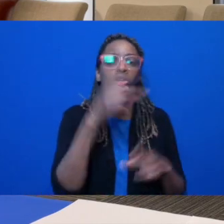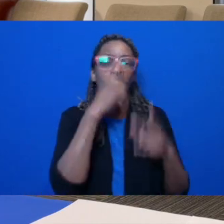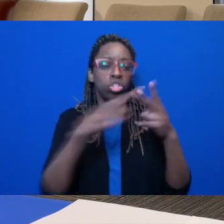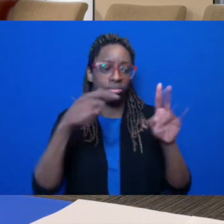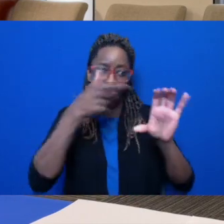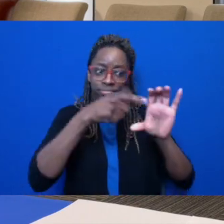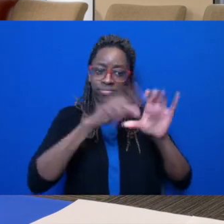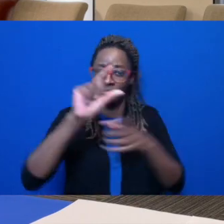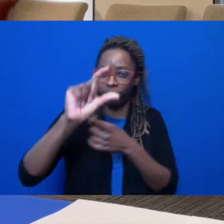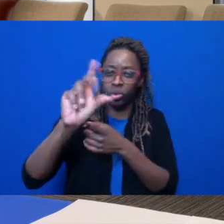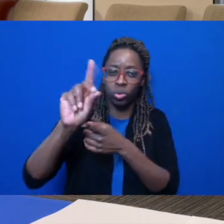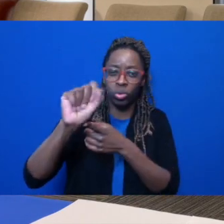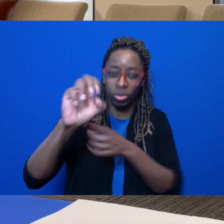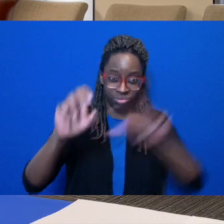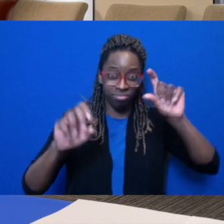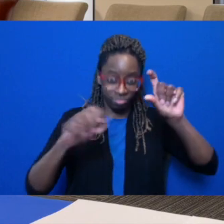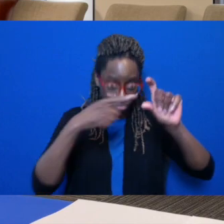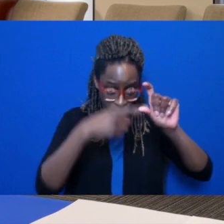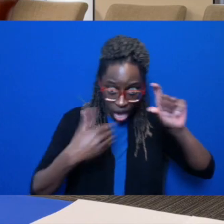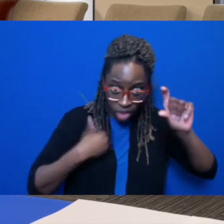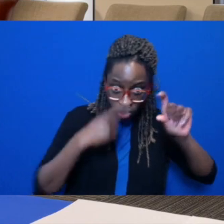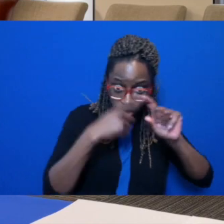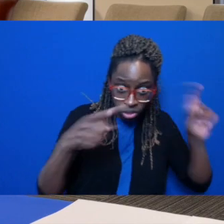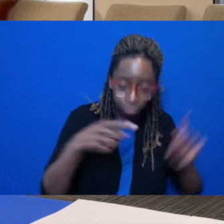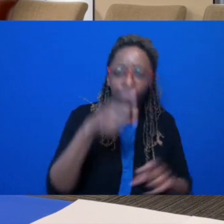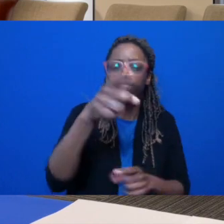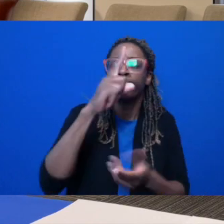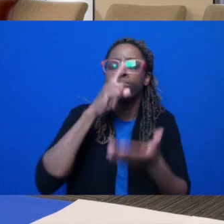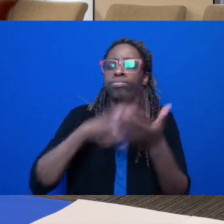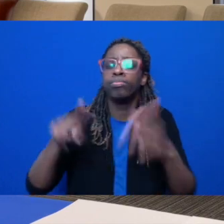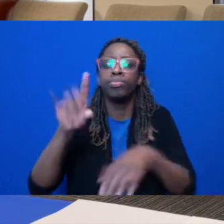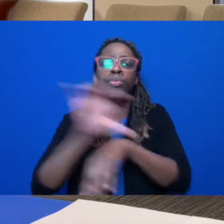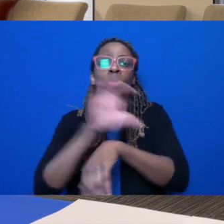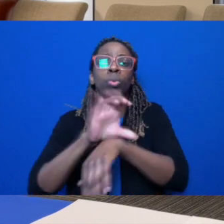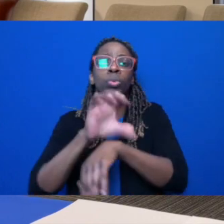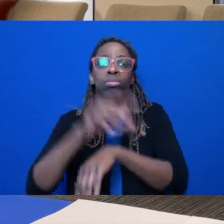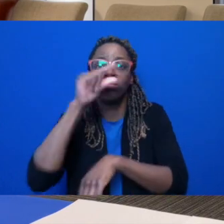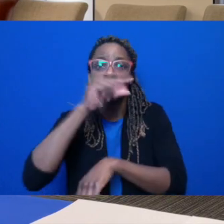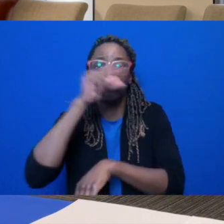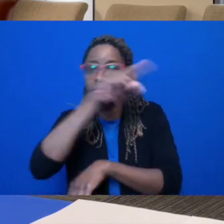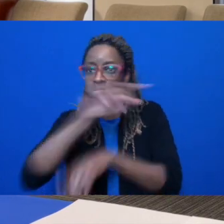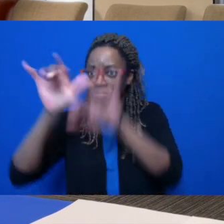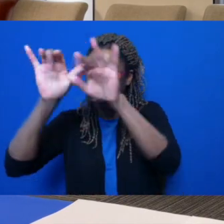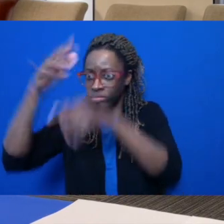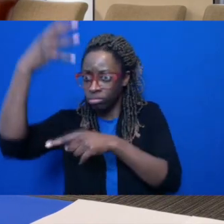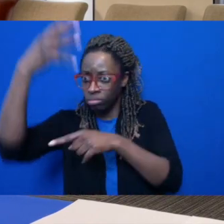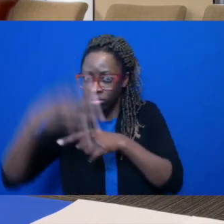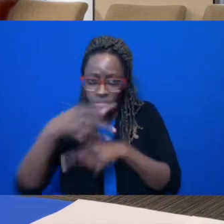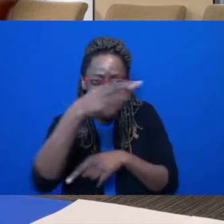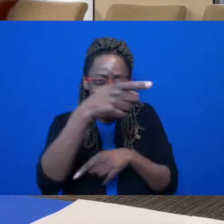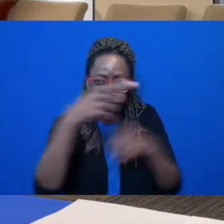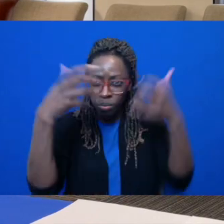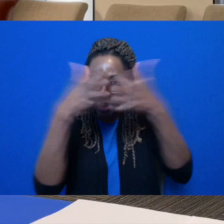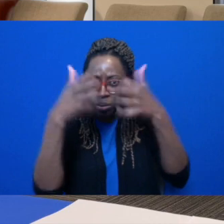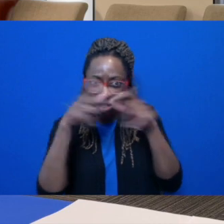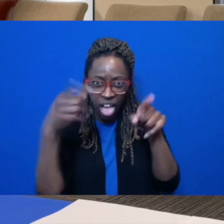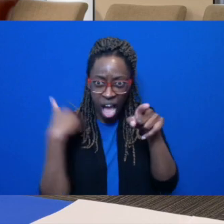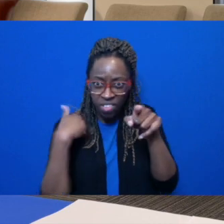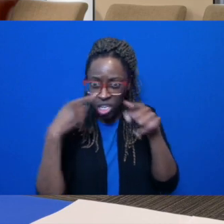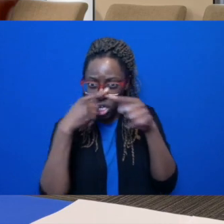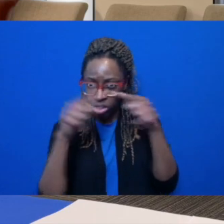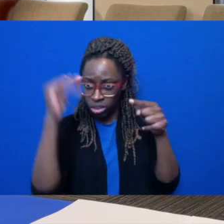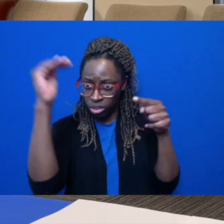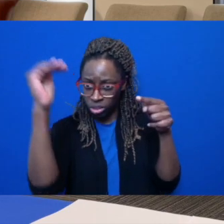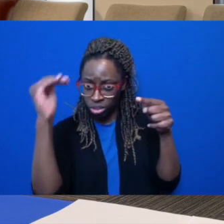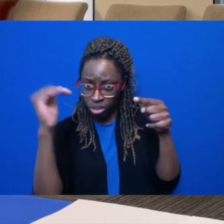allergy to the components, you also shouldn't get the vaccine. There's also people, of course, that have lots of allergies to other things. And we do encourage you, if you have any concern,